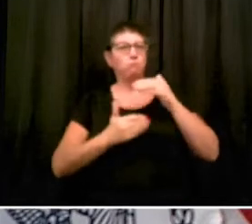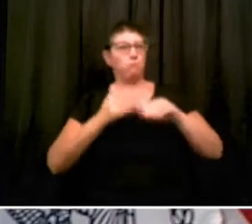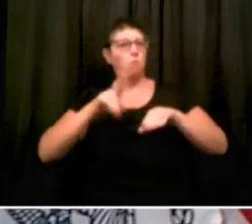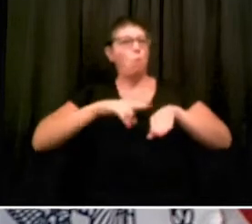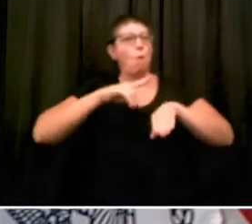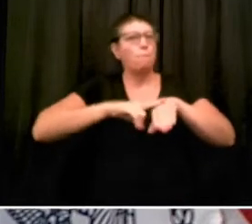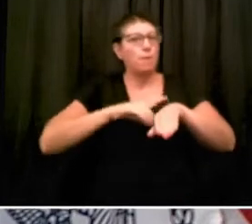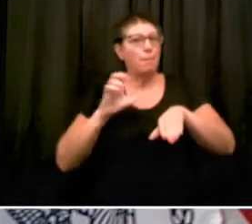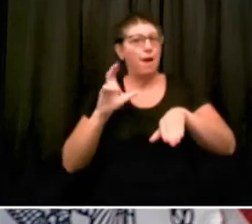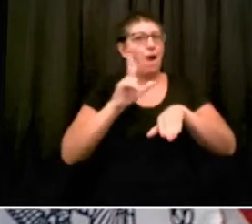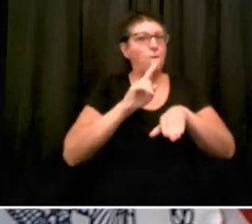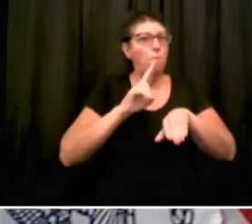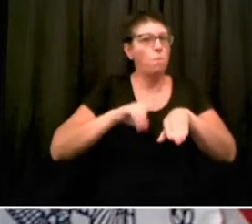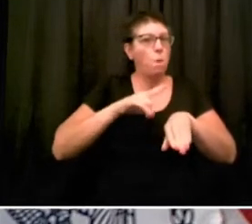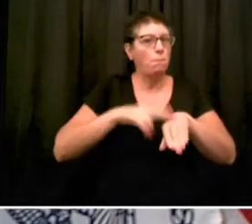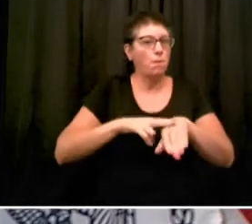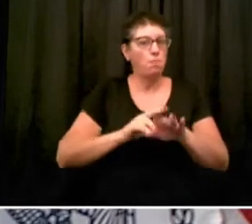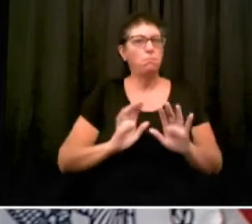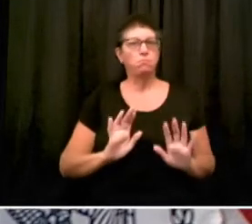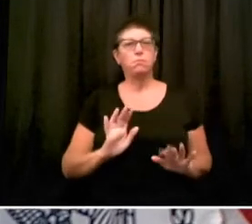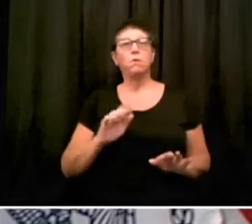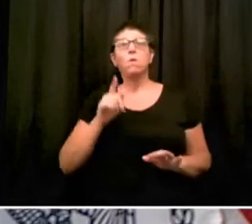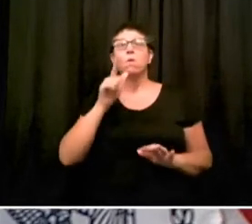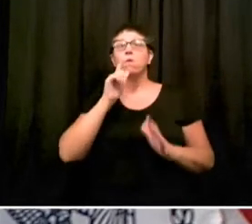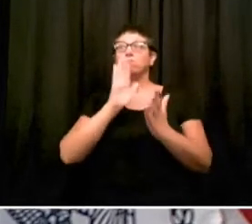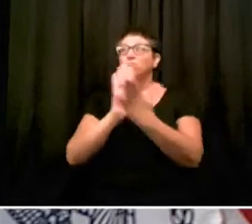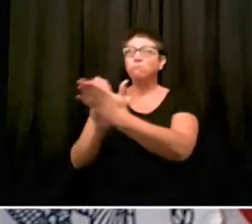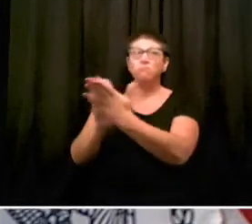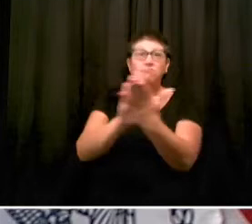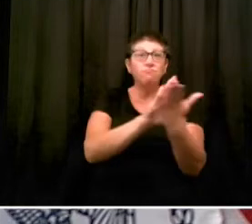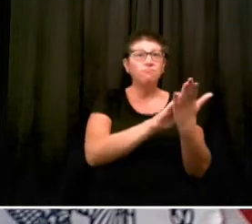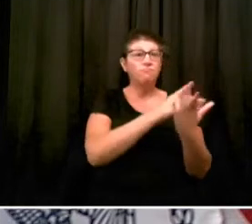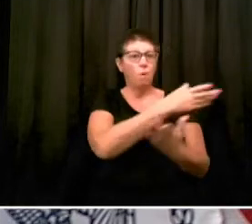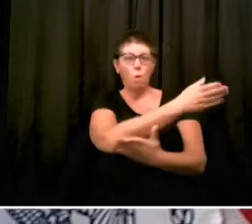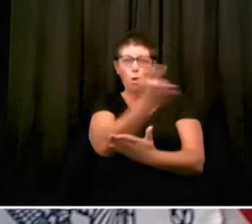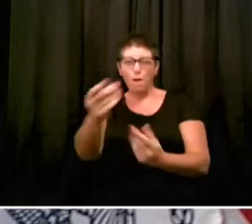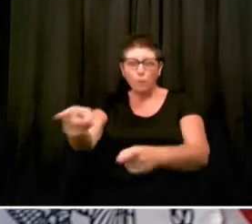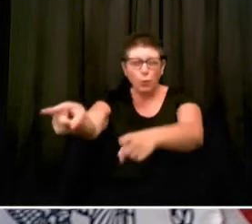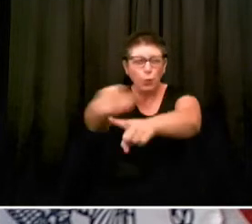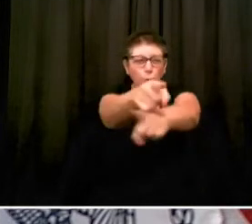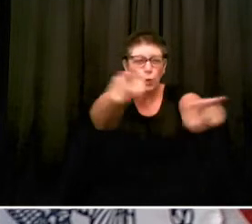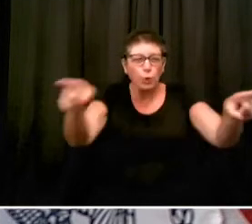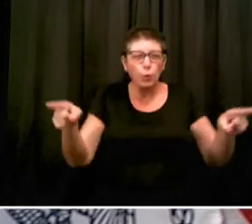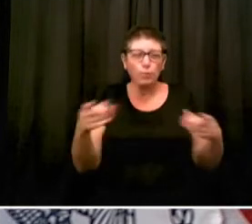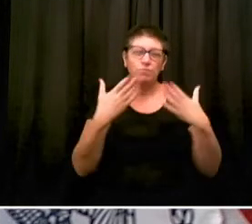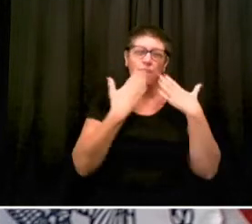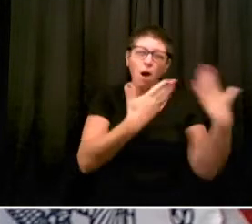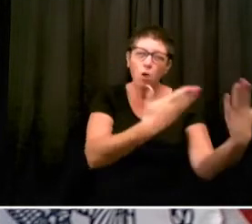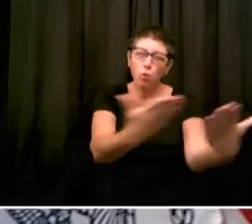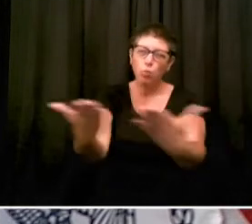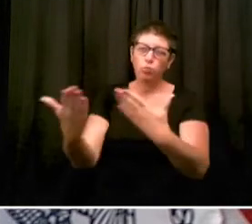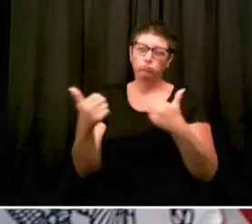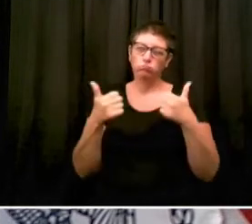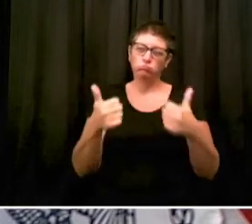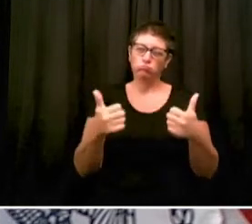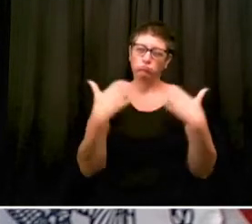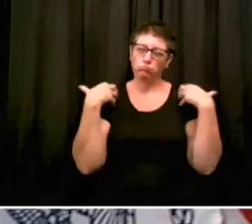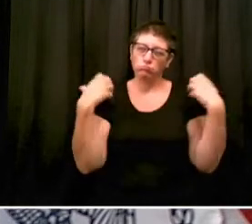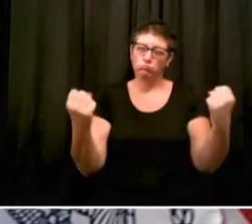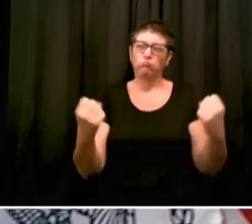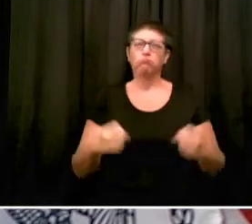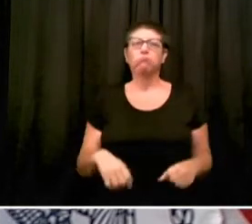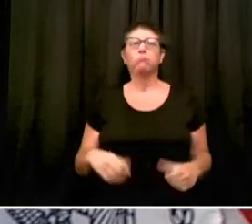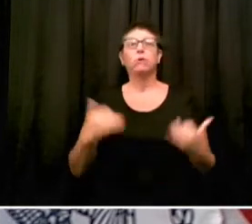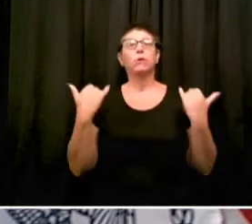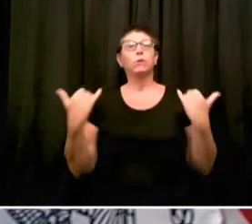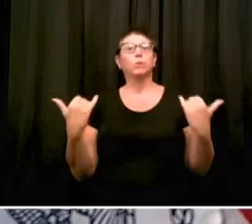needed to do to fight back this disease. And you're going to see once again with today's indicators that it's working. So a lot is